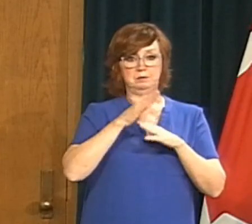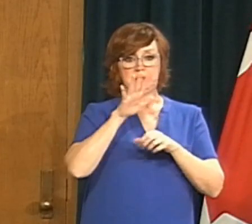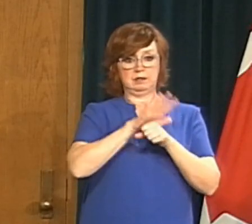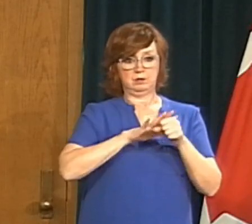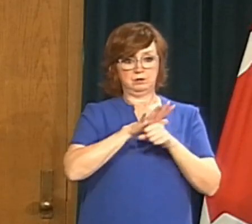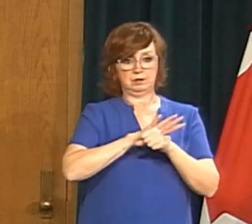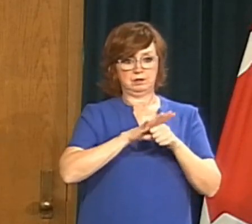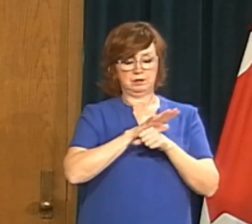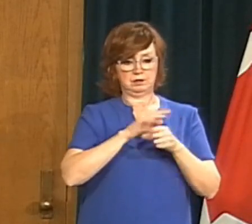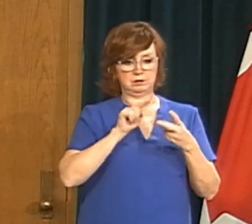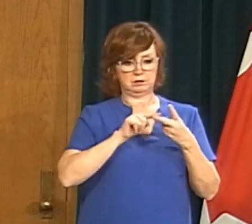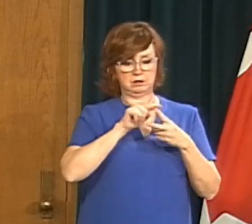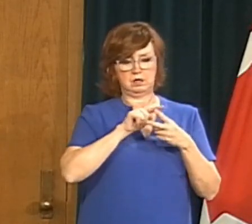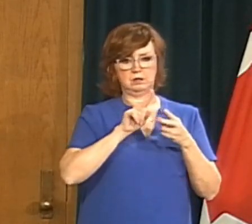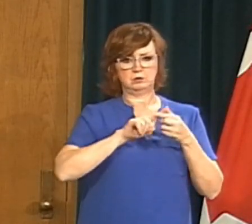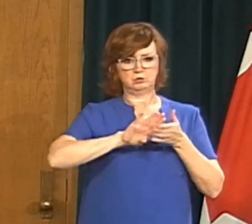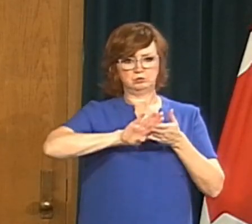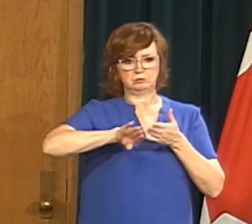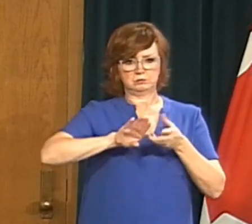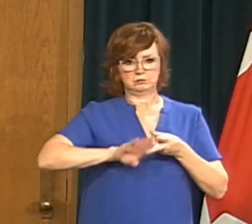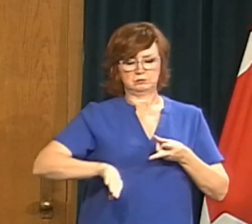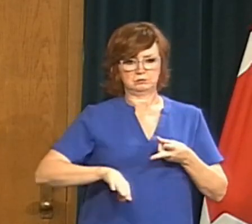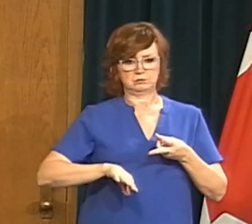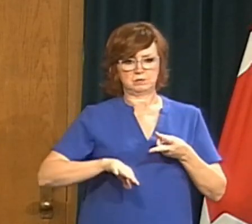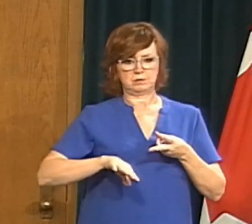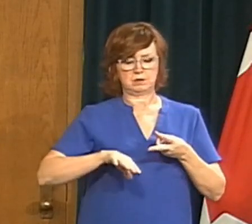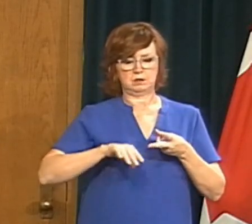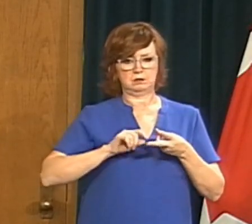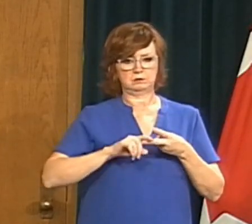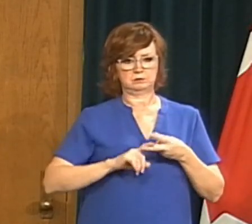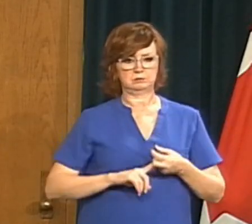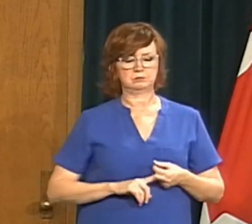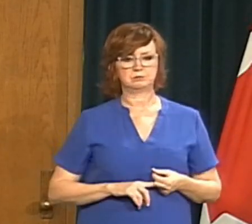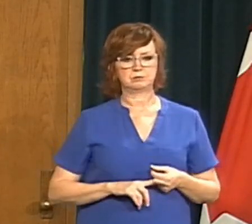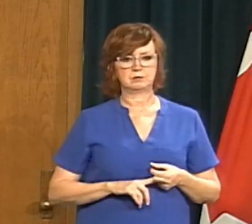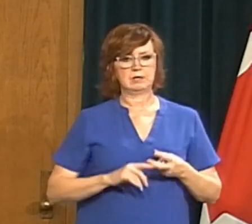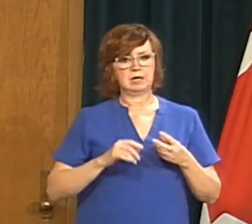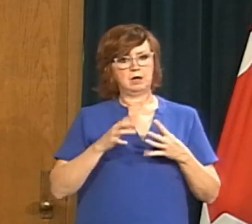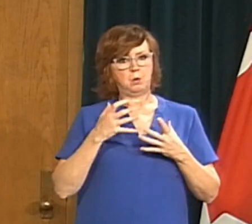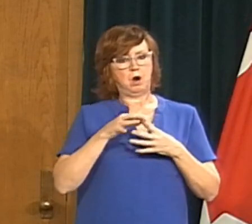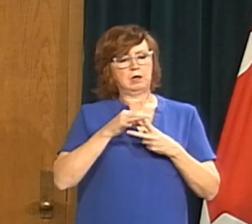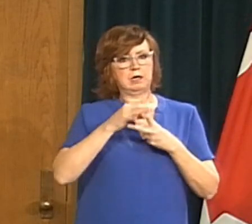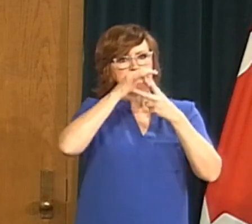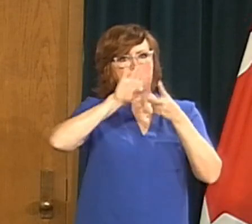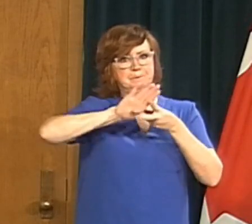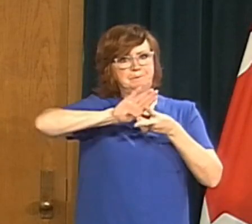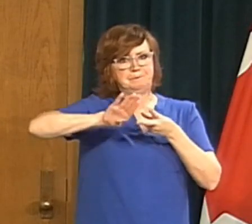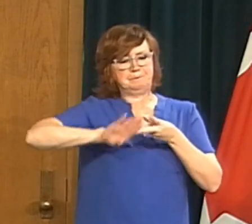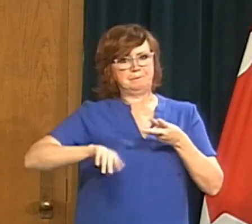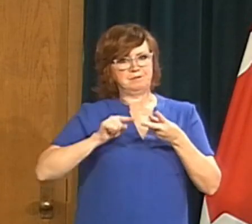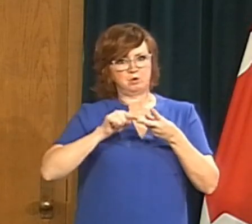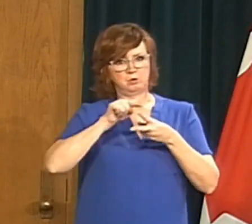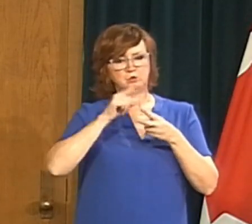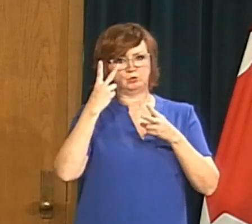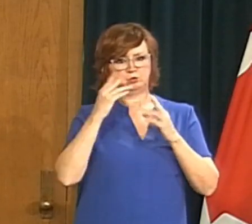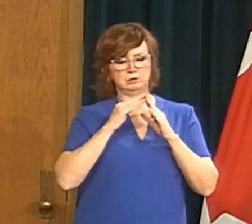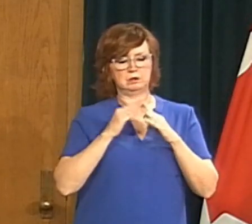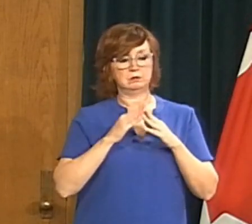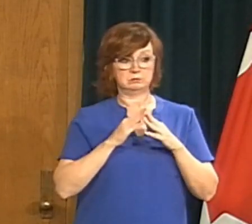travel. So that's an important tightening of what has occurred today here, and it is in support of